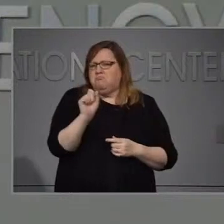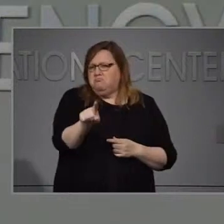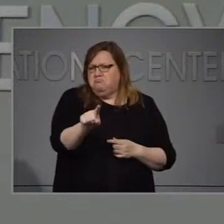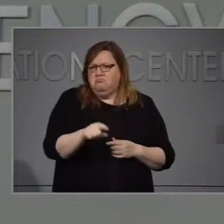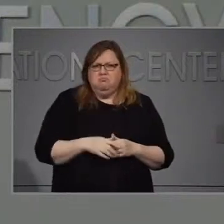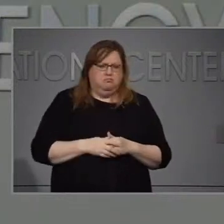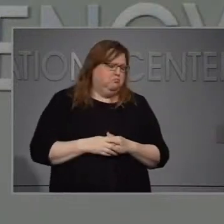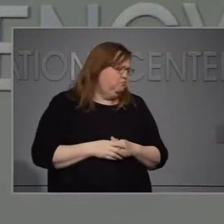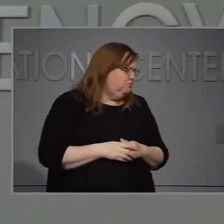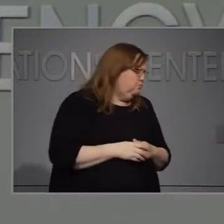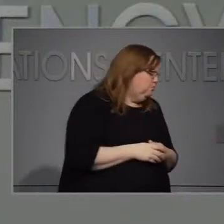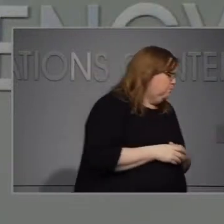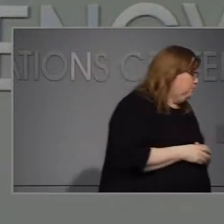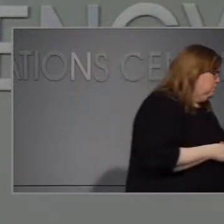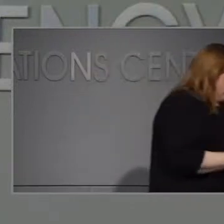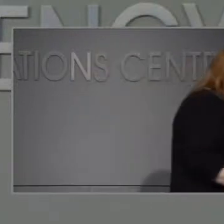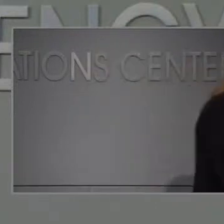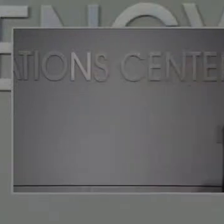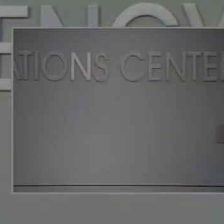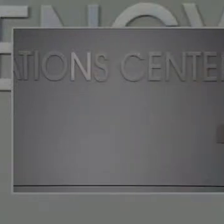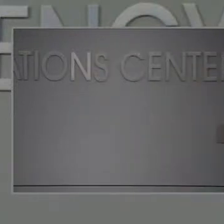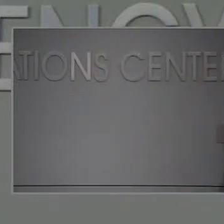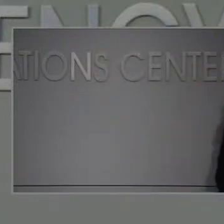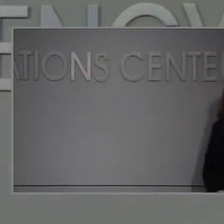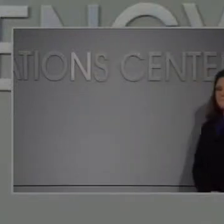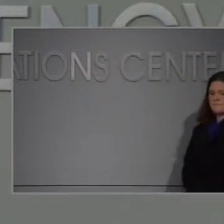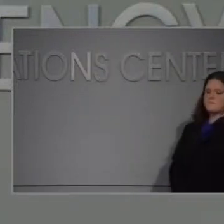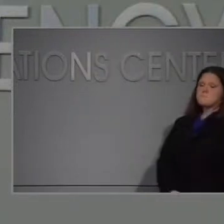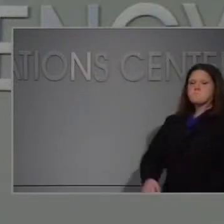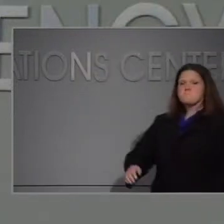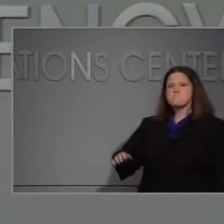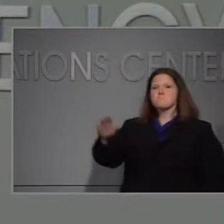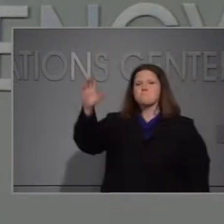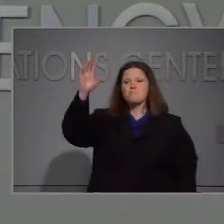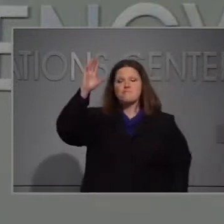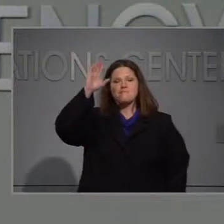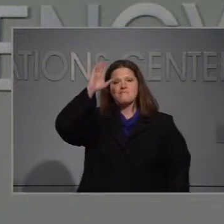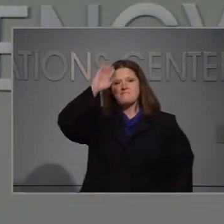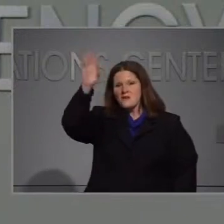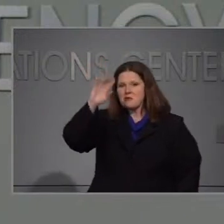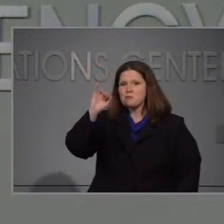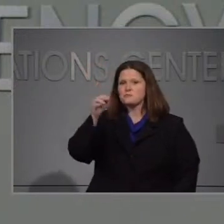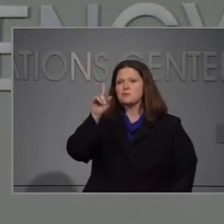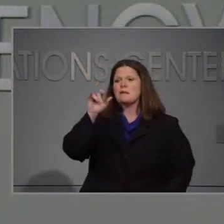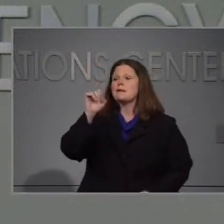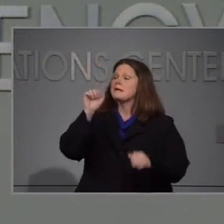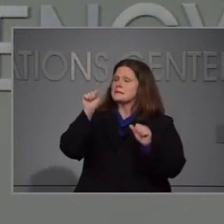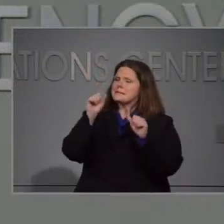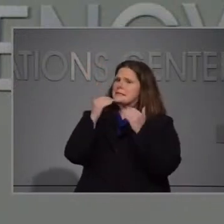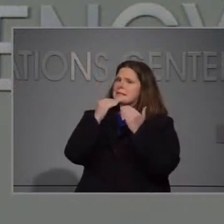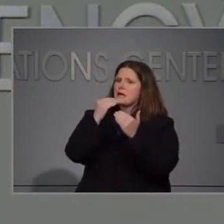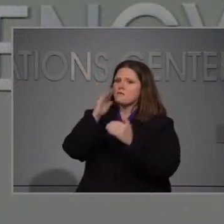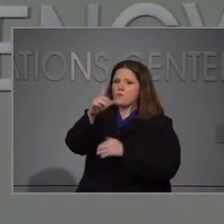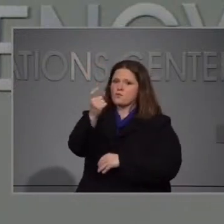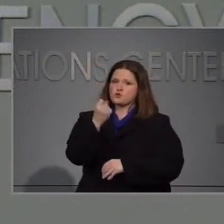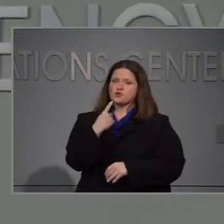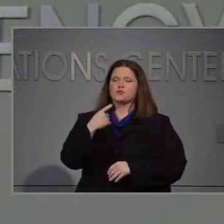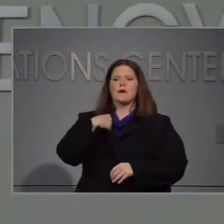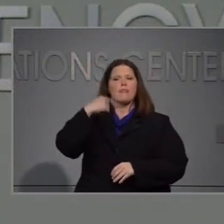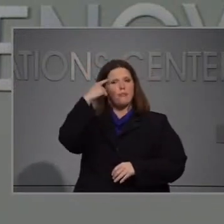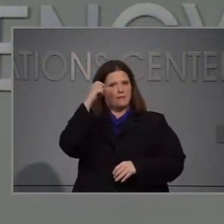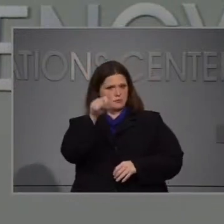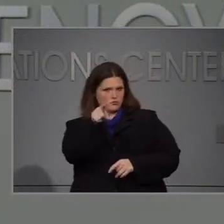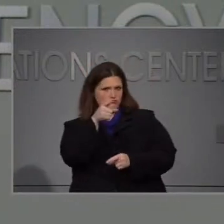regional easing of restrictions is something that we will continue to consider. I think the geography of North